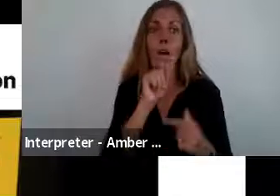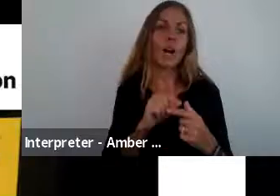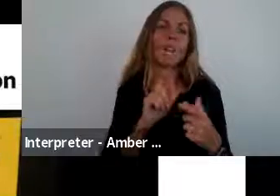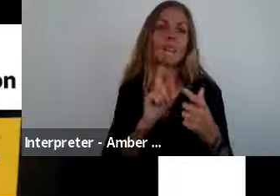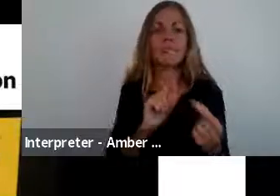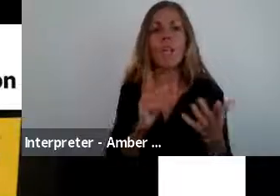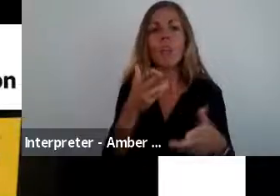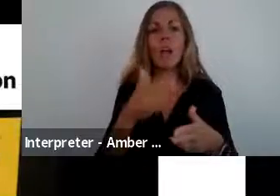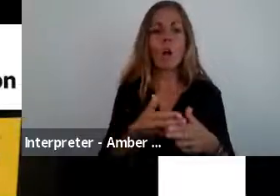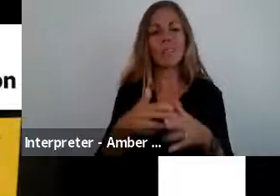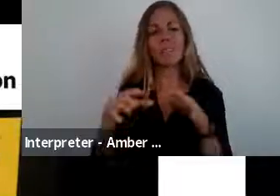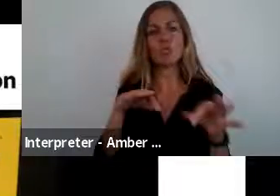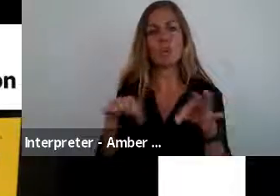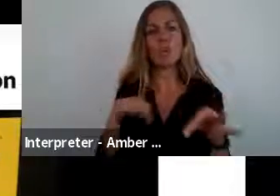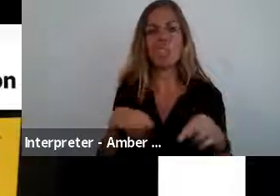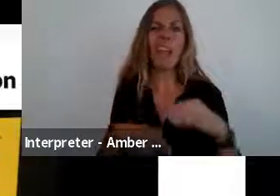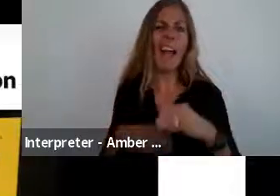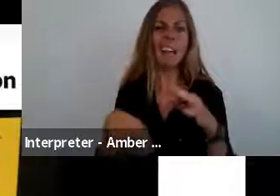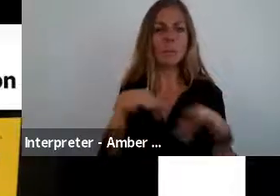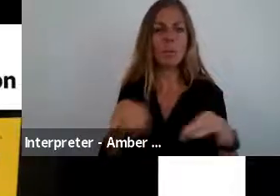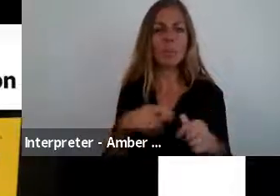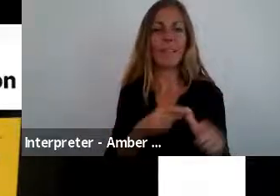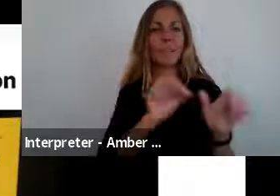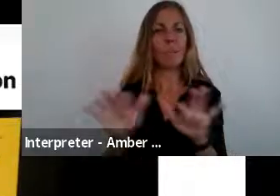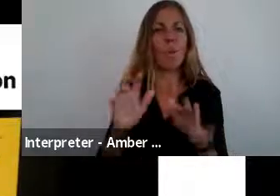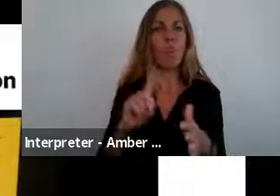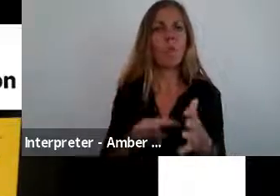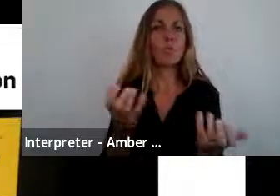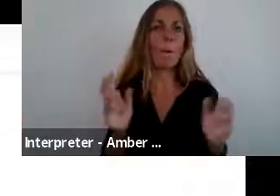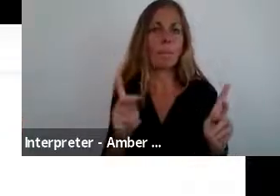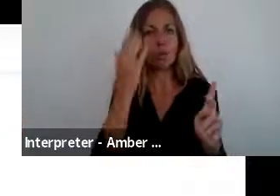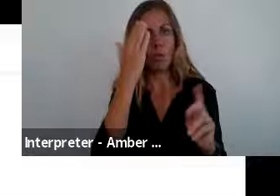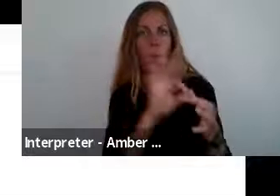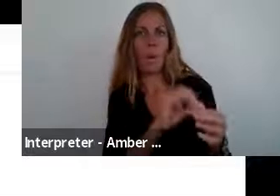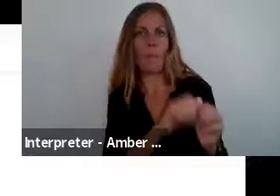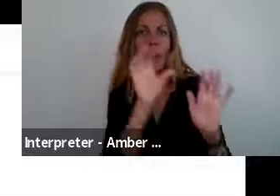You click add description and then you write in what you want people to know about that graphic.